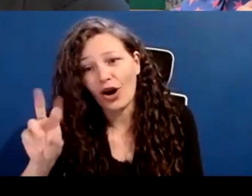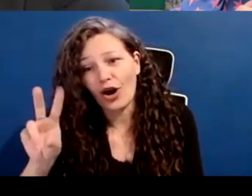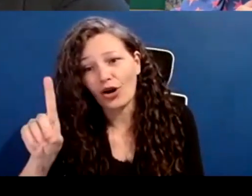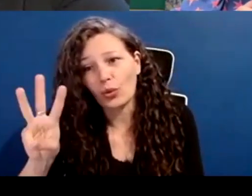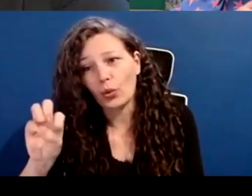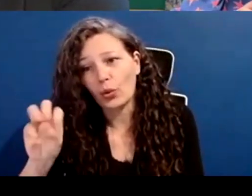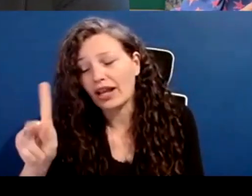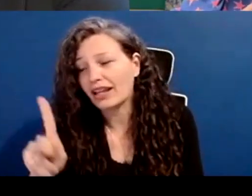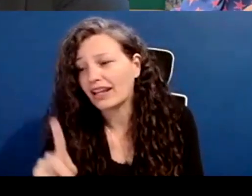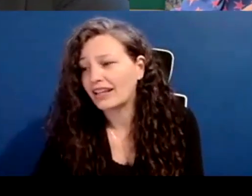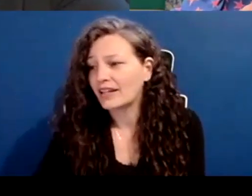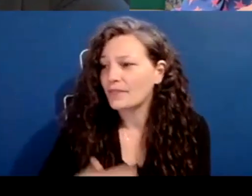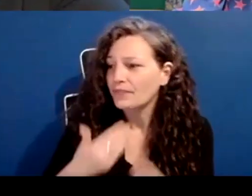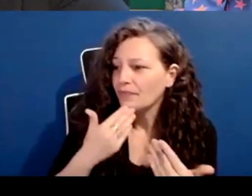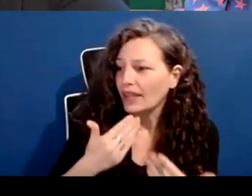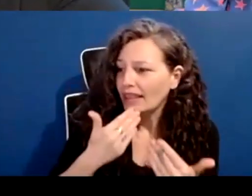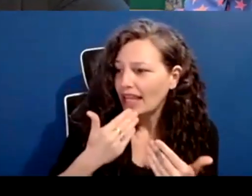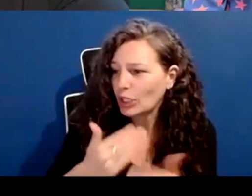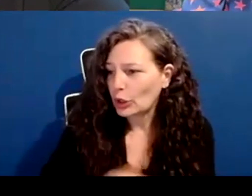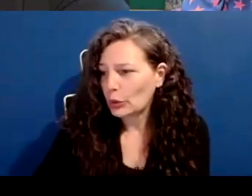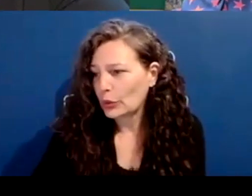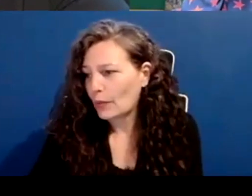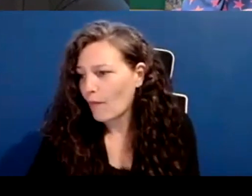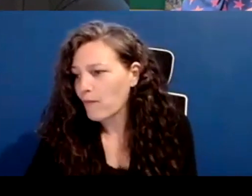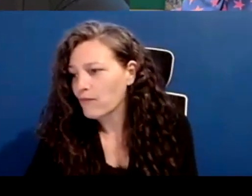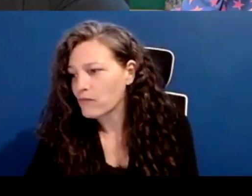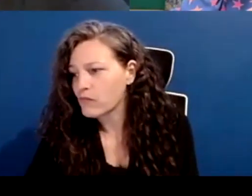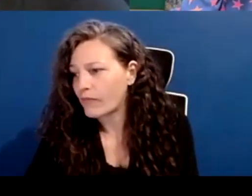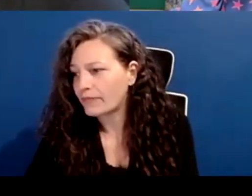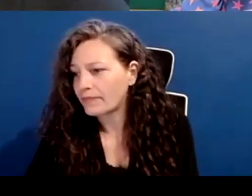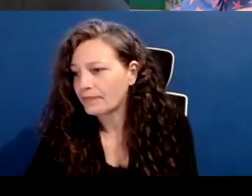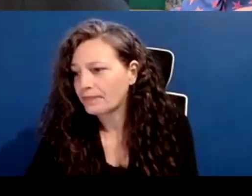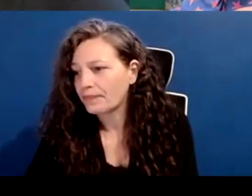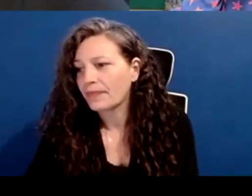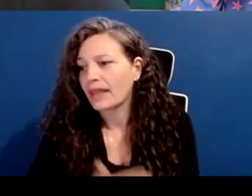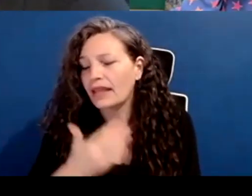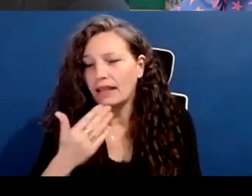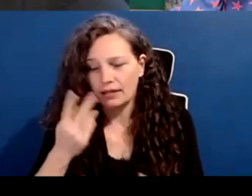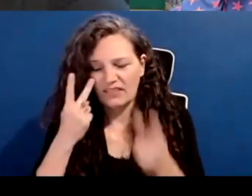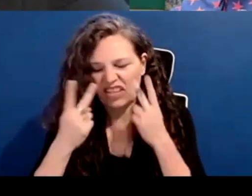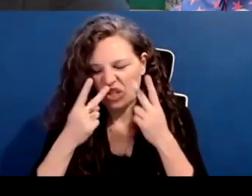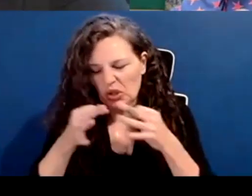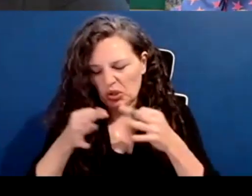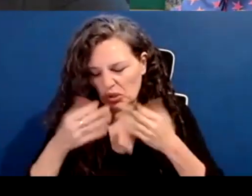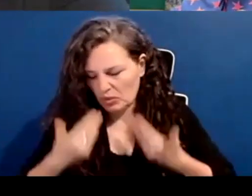Thank you. By way of my visual description, I am a